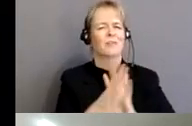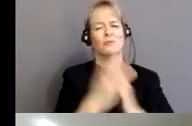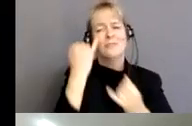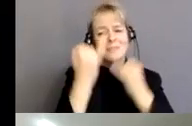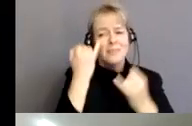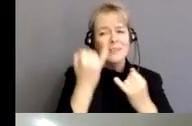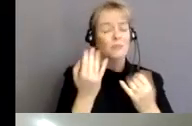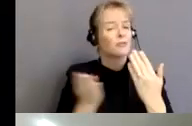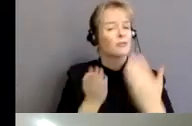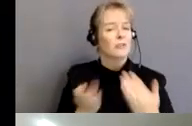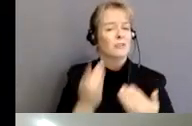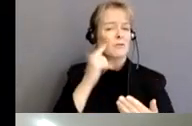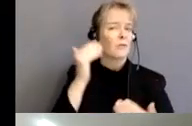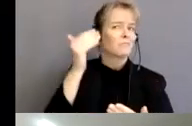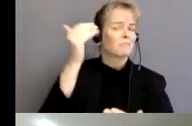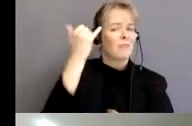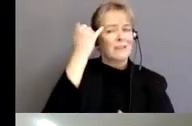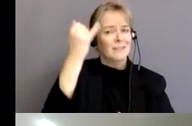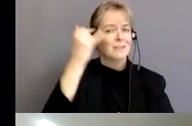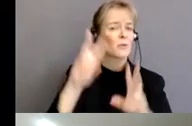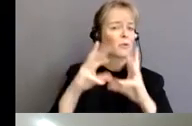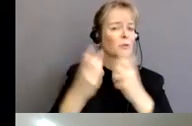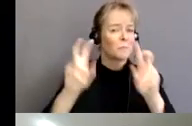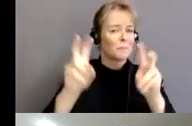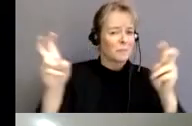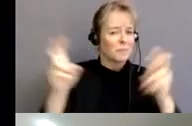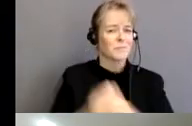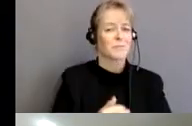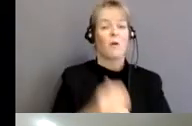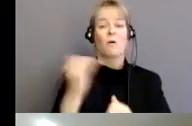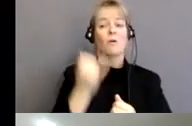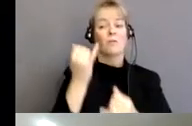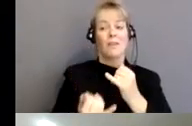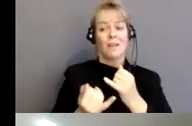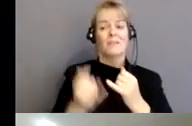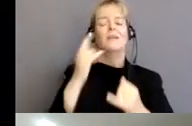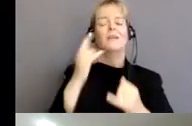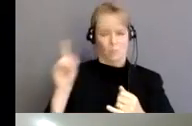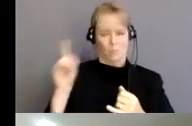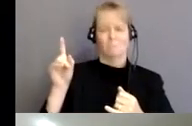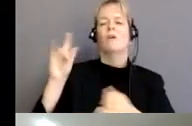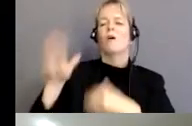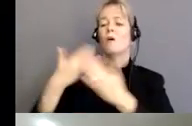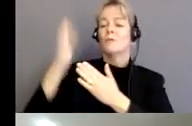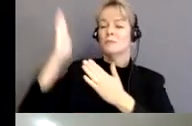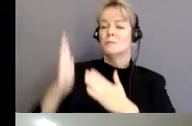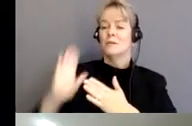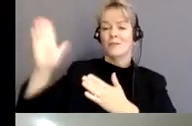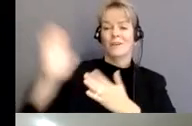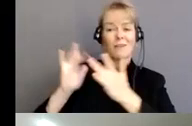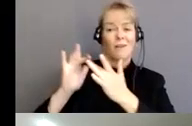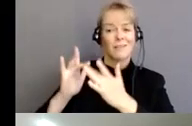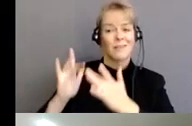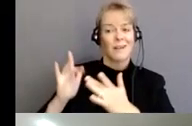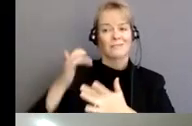webinars. And all the contact information for speakers will be provided at the end of the presentation. So before we begin, I'd like